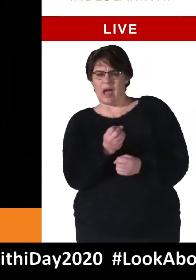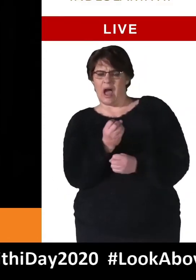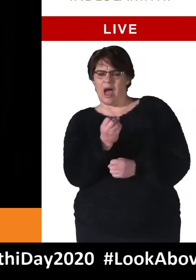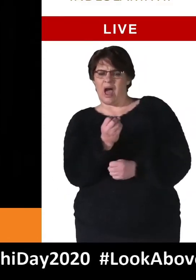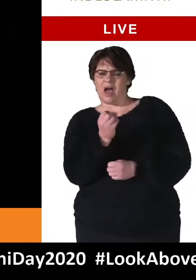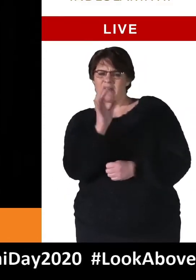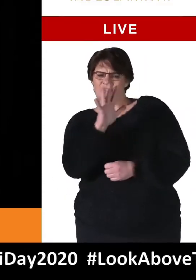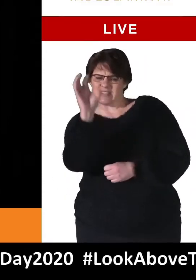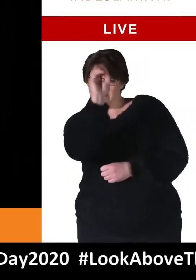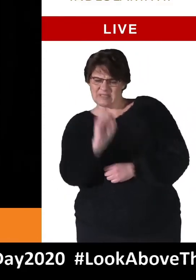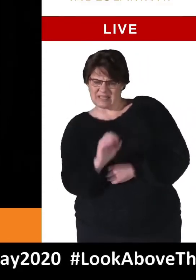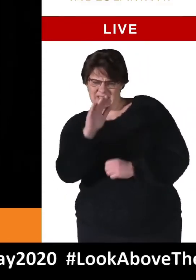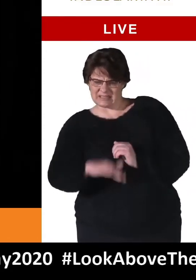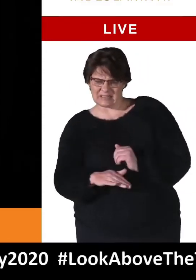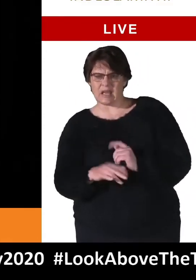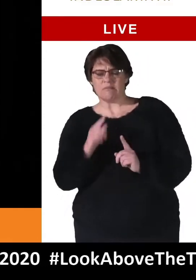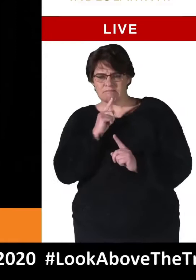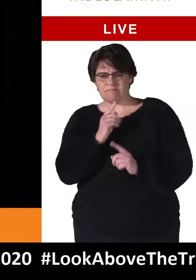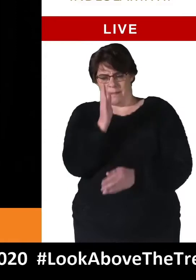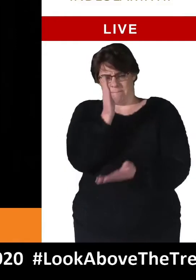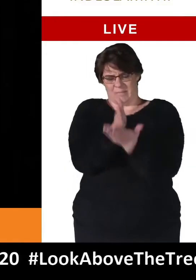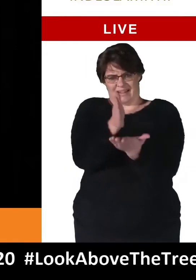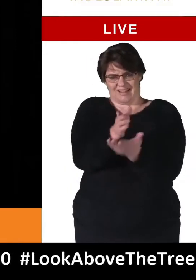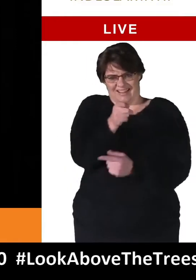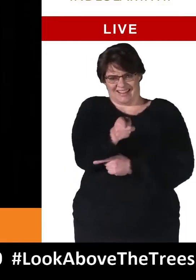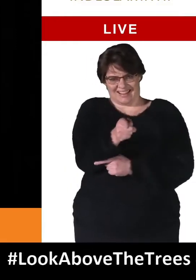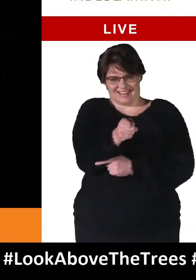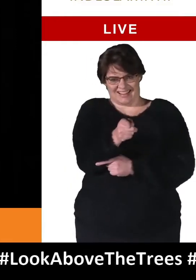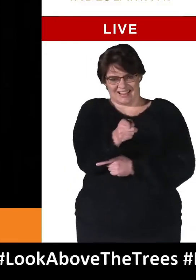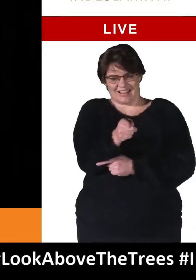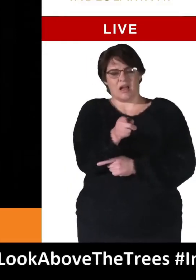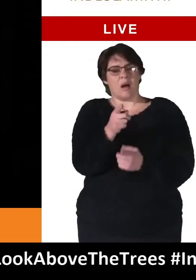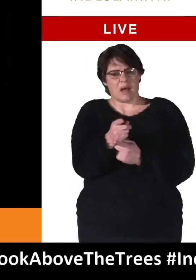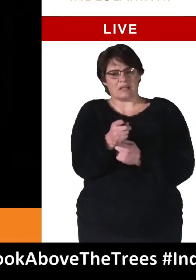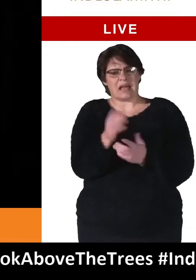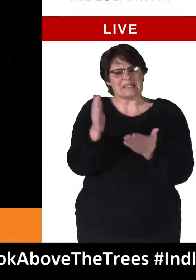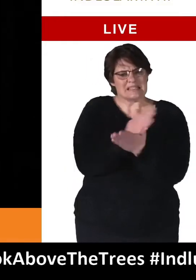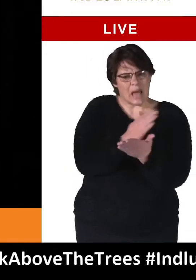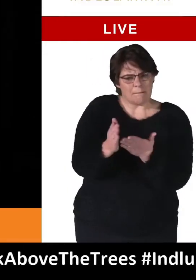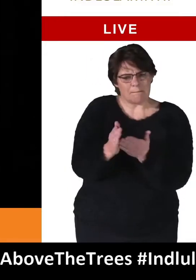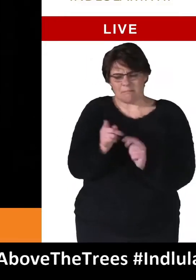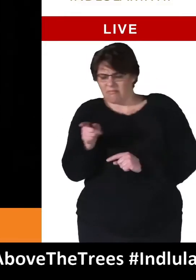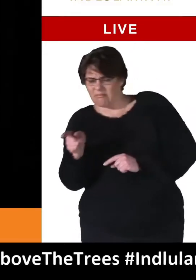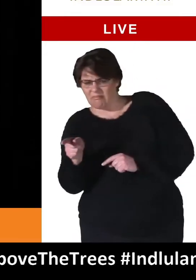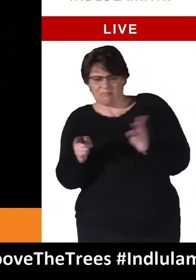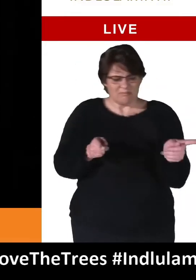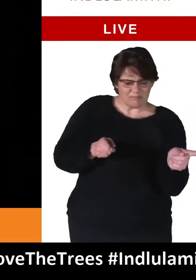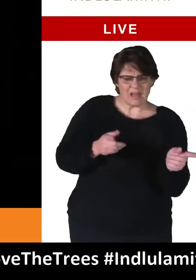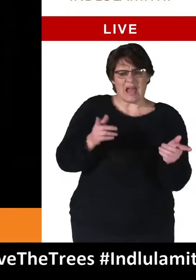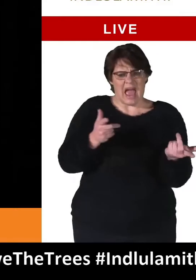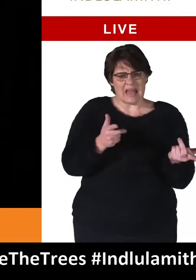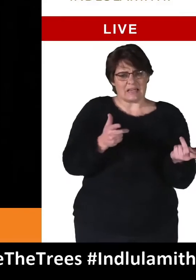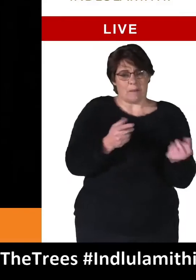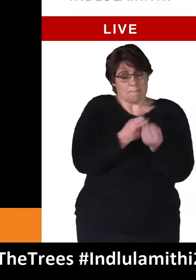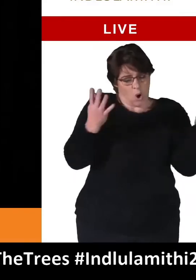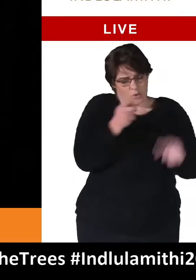indicators point to the Isibujwa scenario, and there are some positive indicators in the Nailiwak scenario and a substantial drag